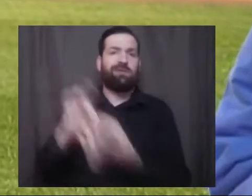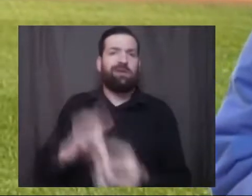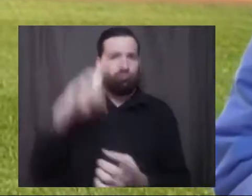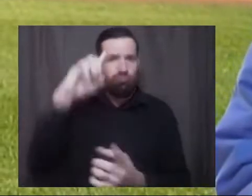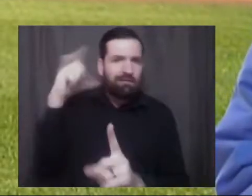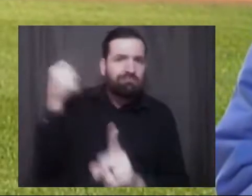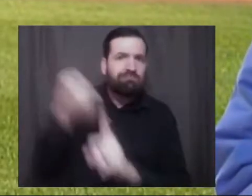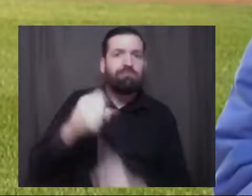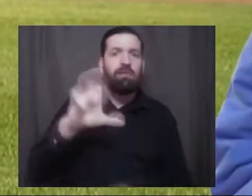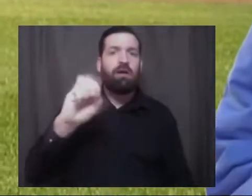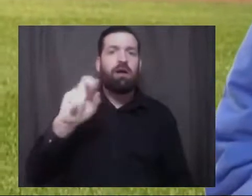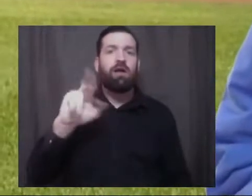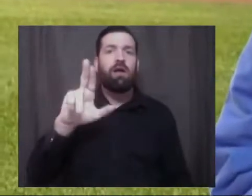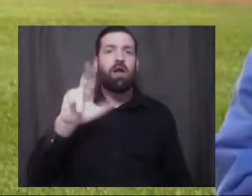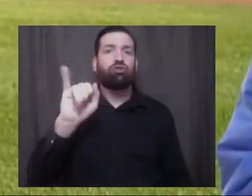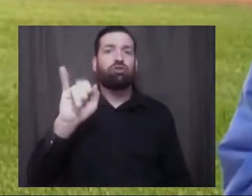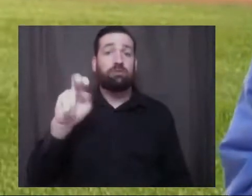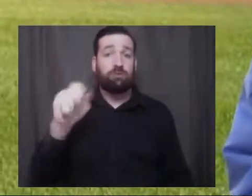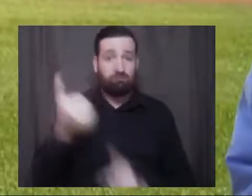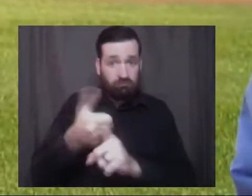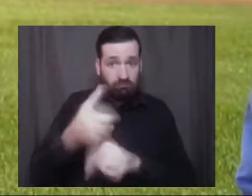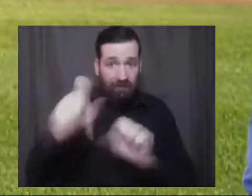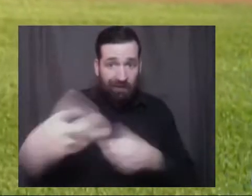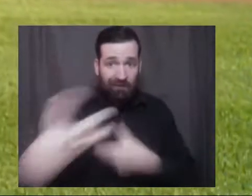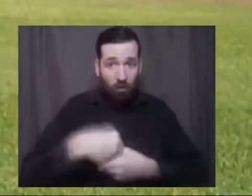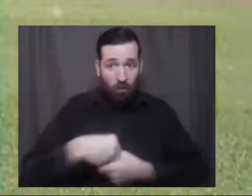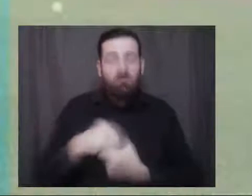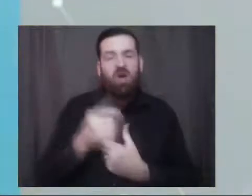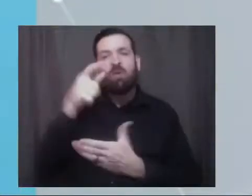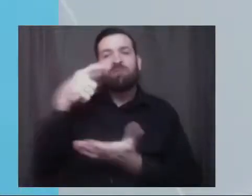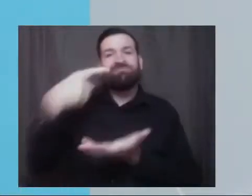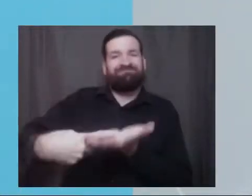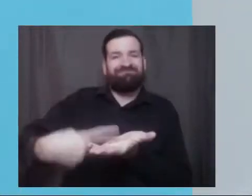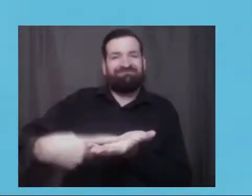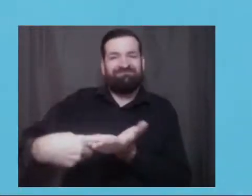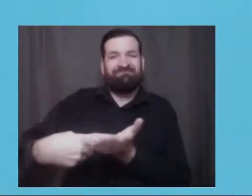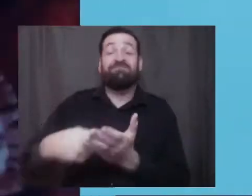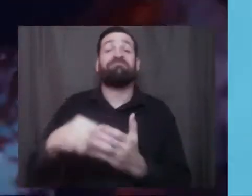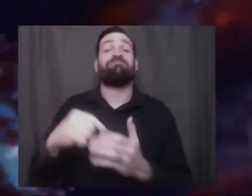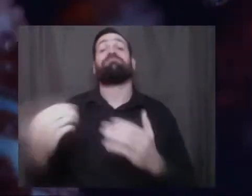you can take part. The morning medical update starts right now.